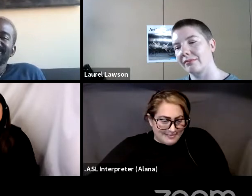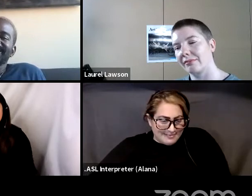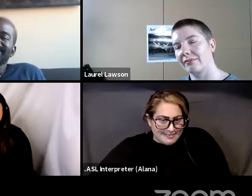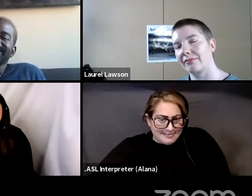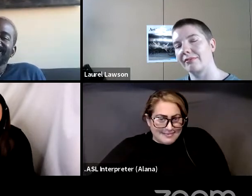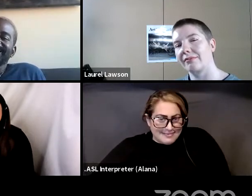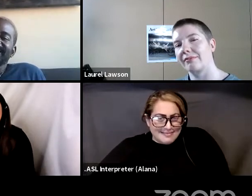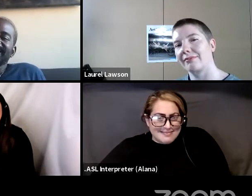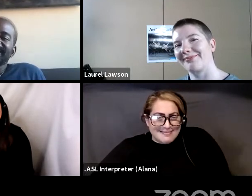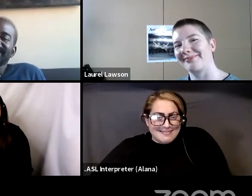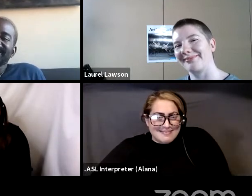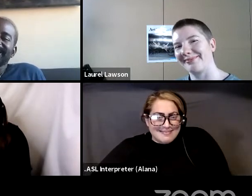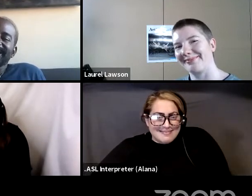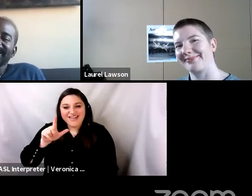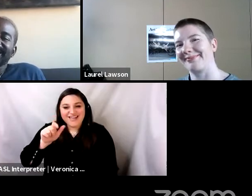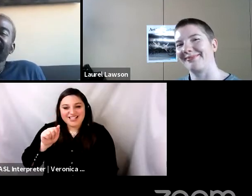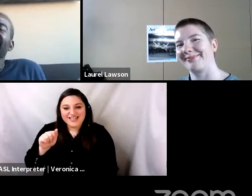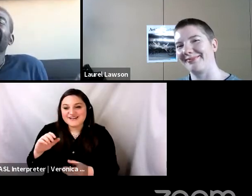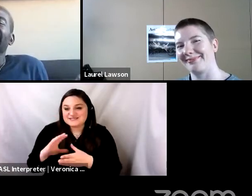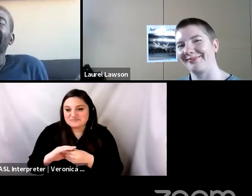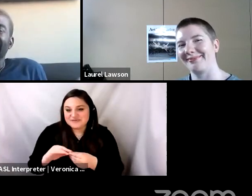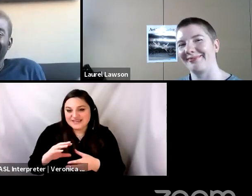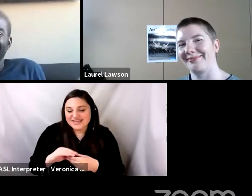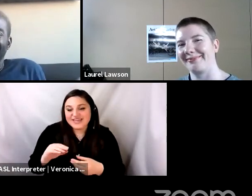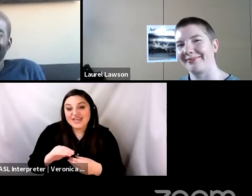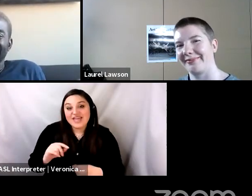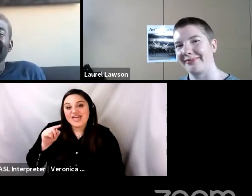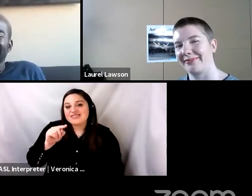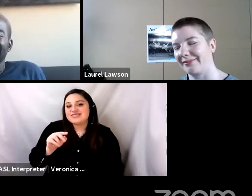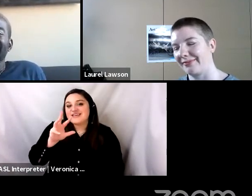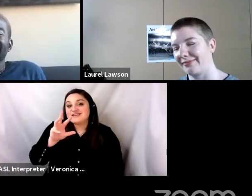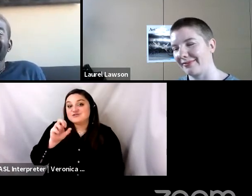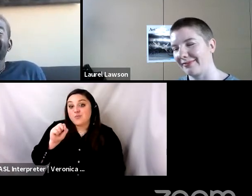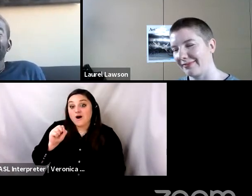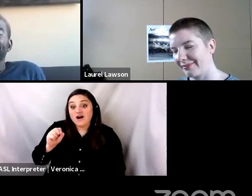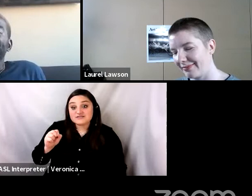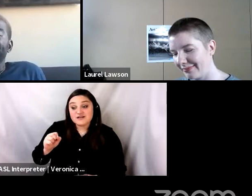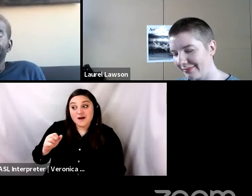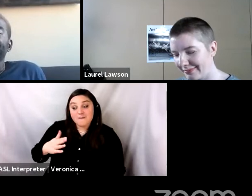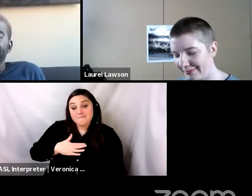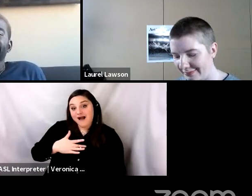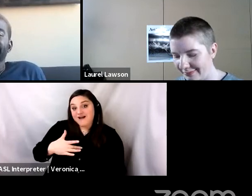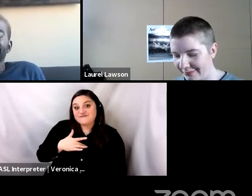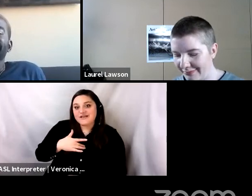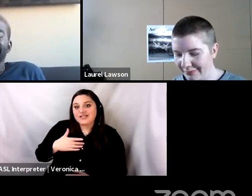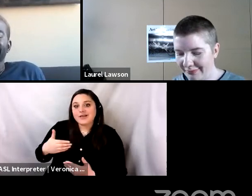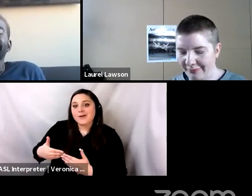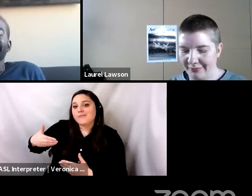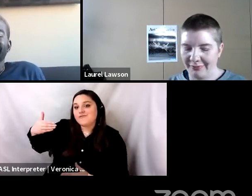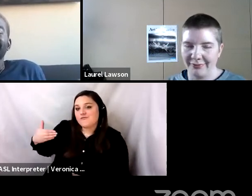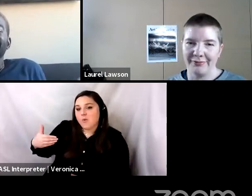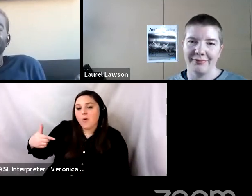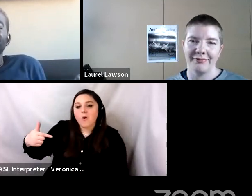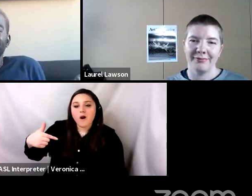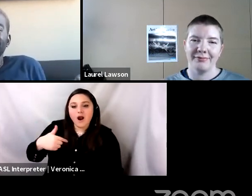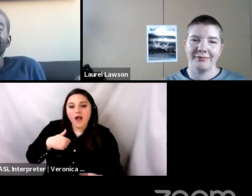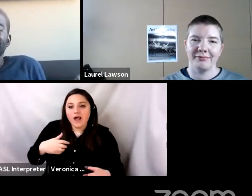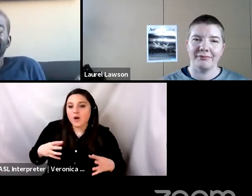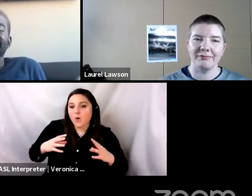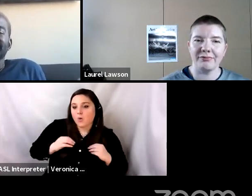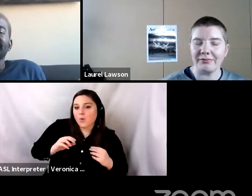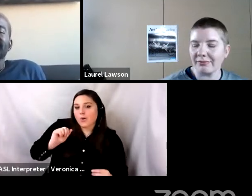This is Kayla speaking. And this was before I acquired a disability, or what we think or know of as a